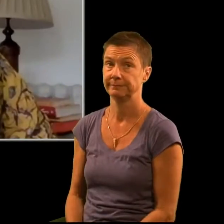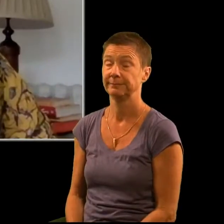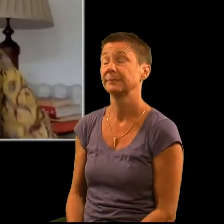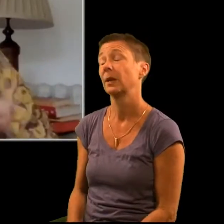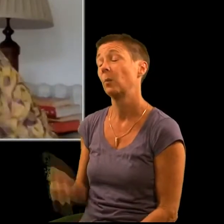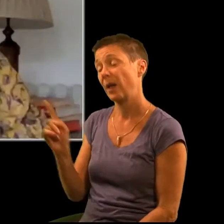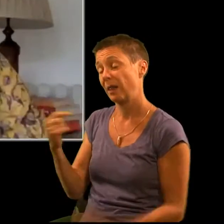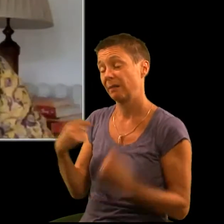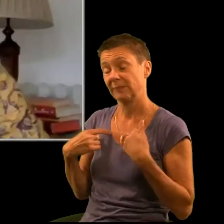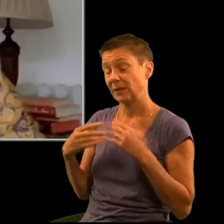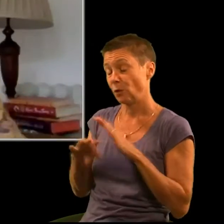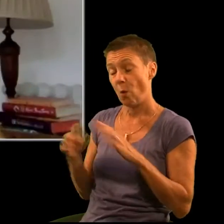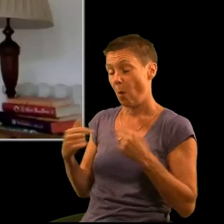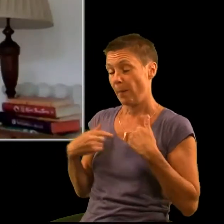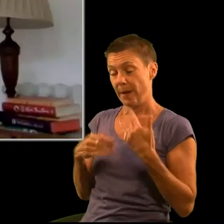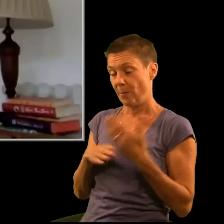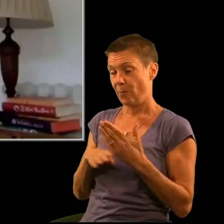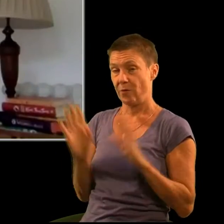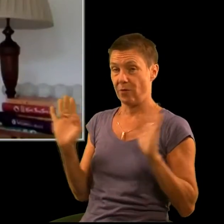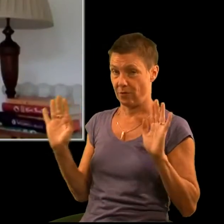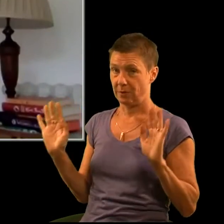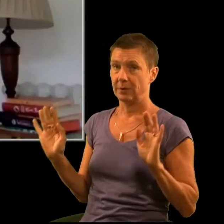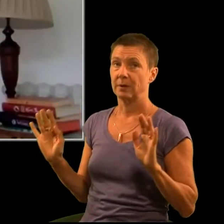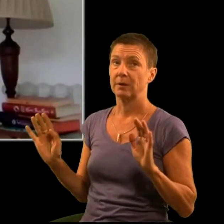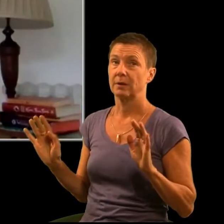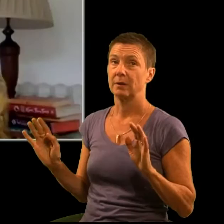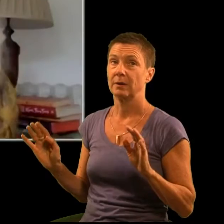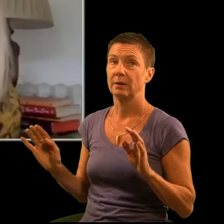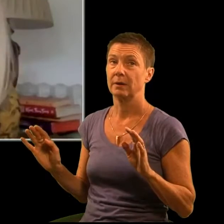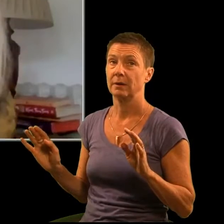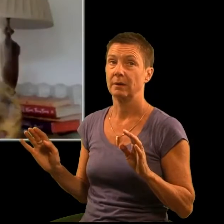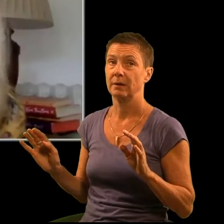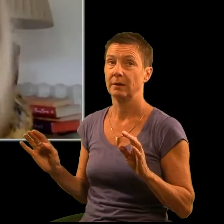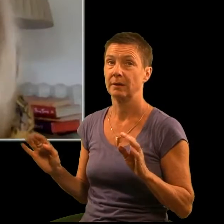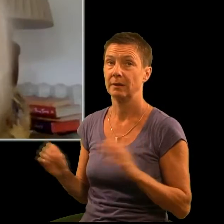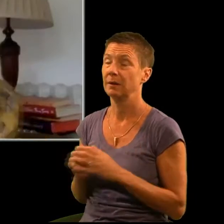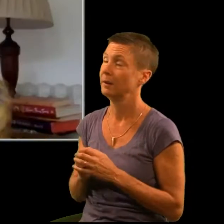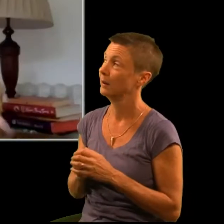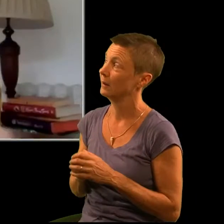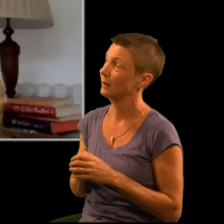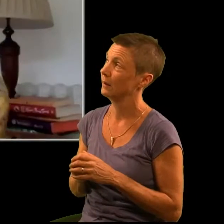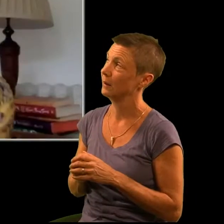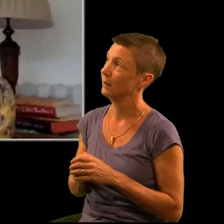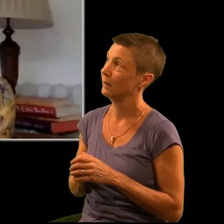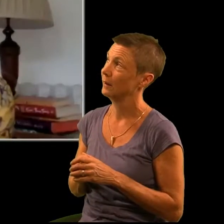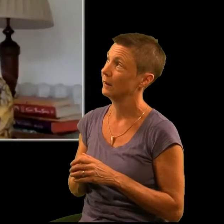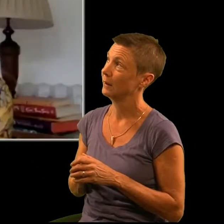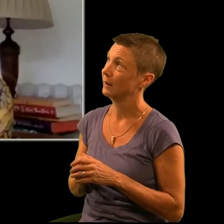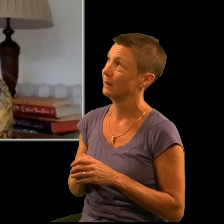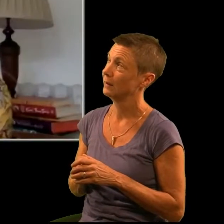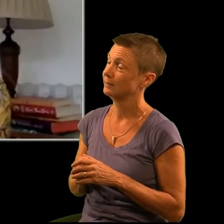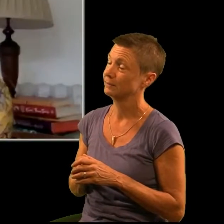that. That was I know. But you're not here, so it was mostly me. Yeah. I